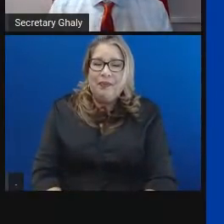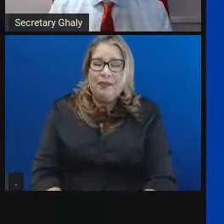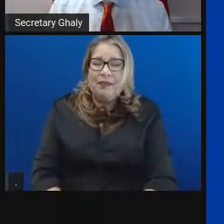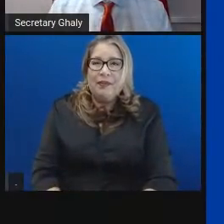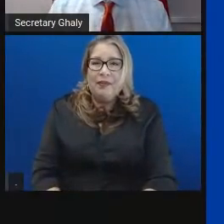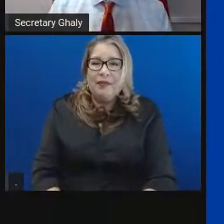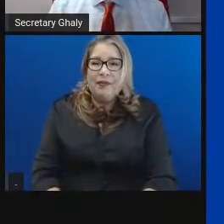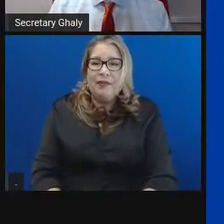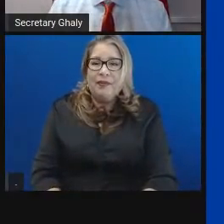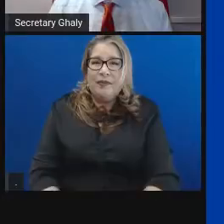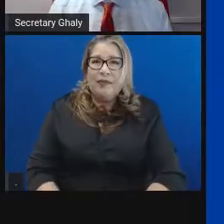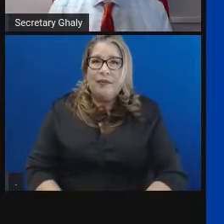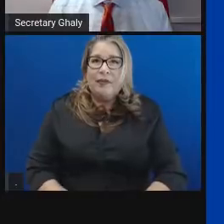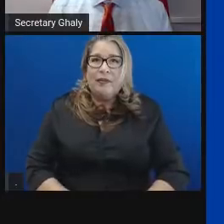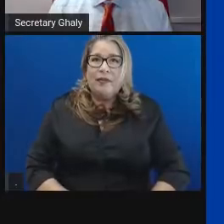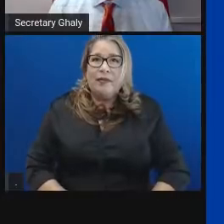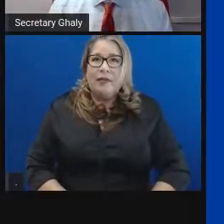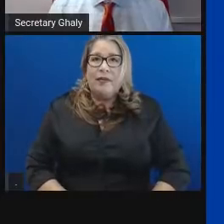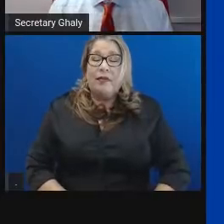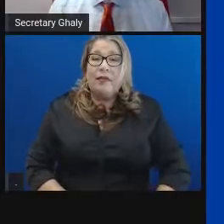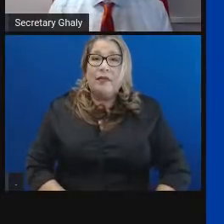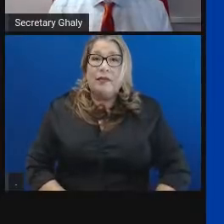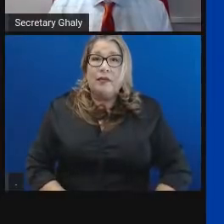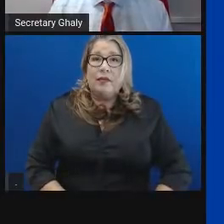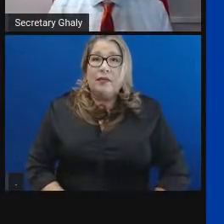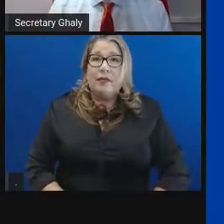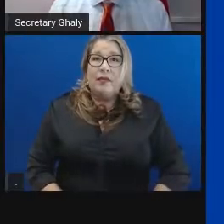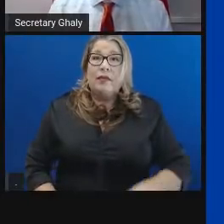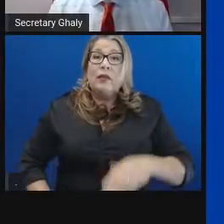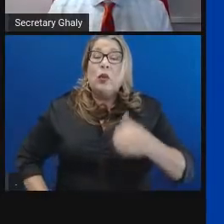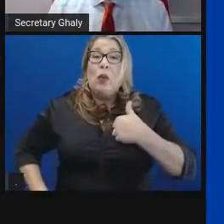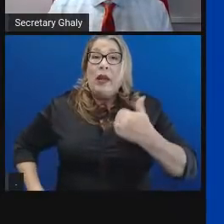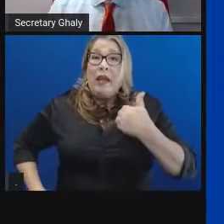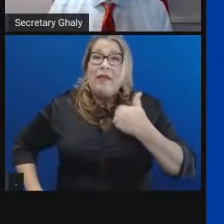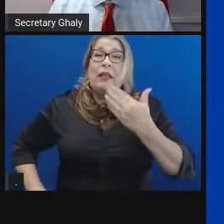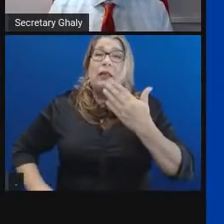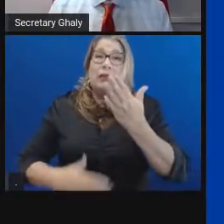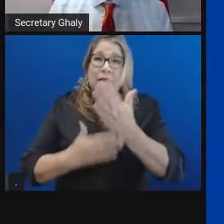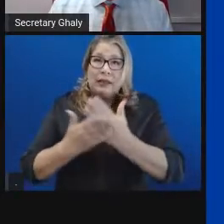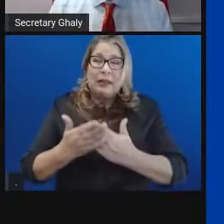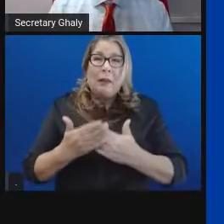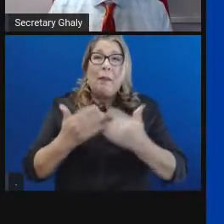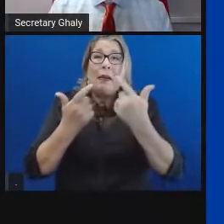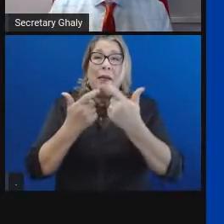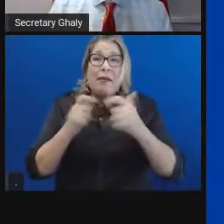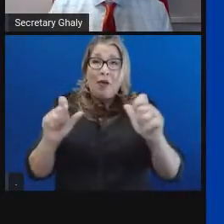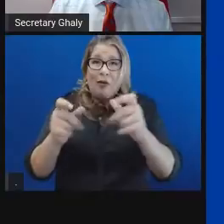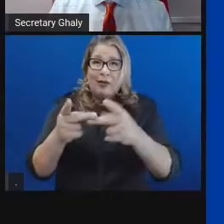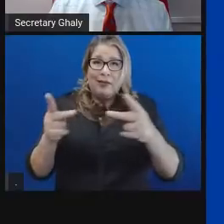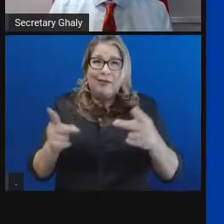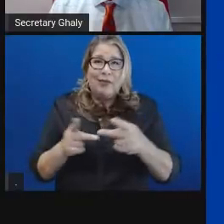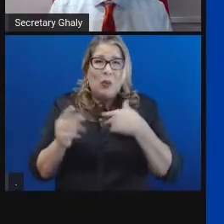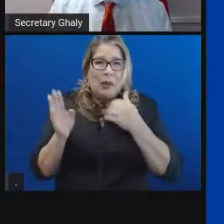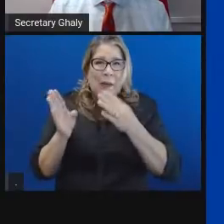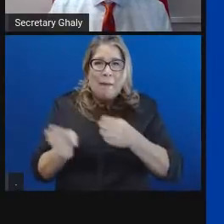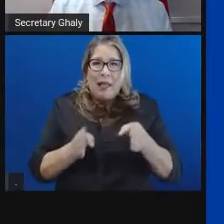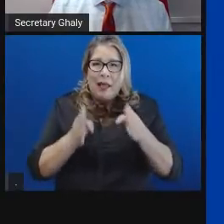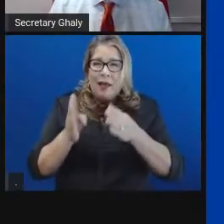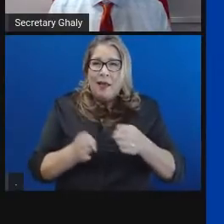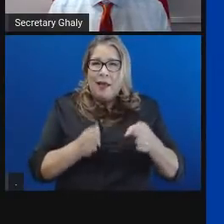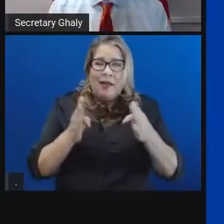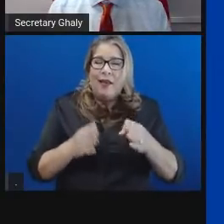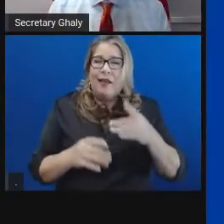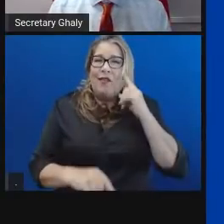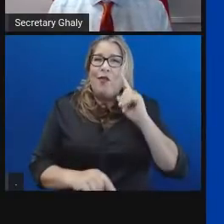some large-scale vaccination sites already in the planning: Dodger Stadium, Petco down in San